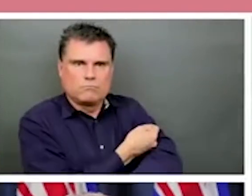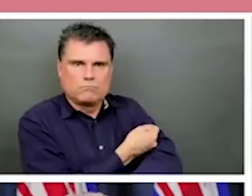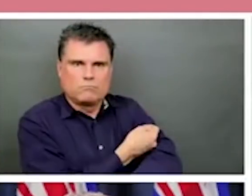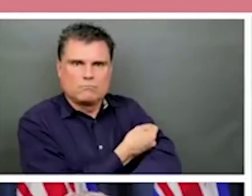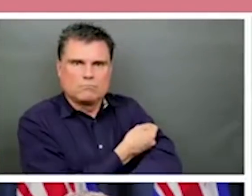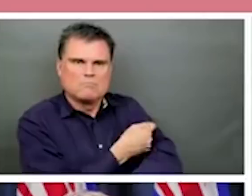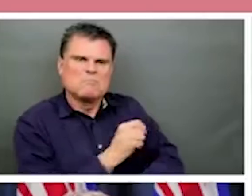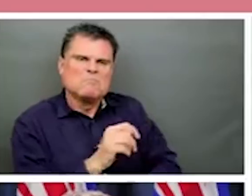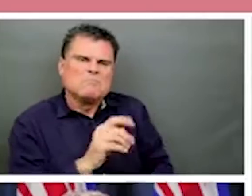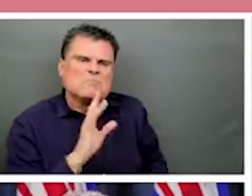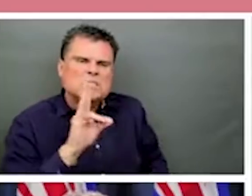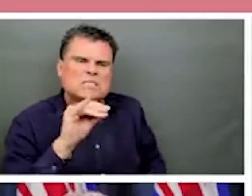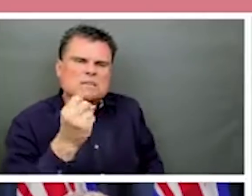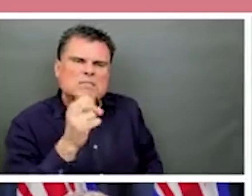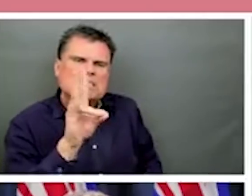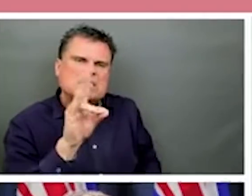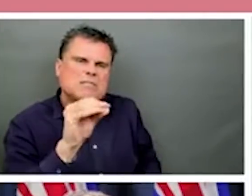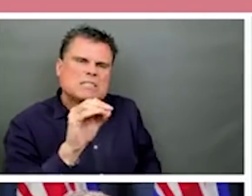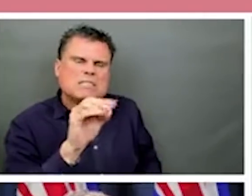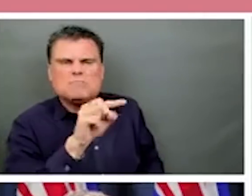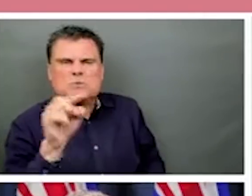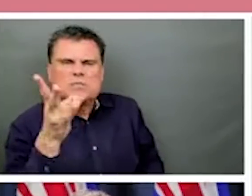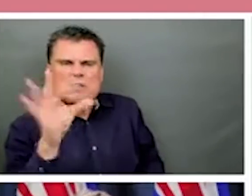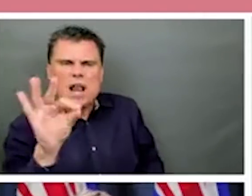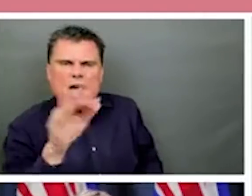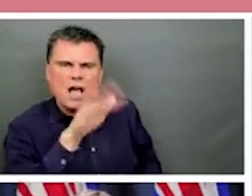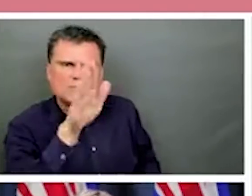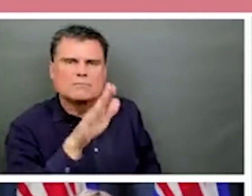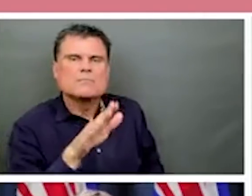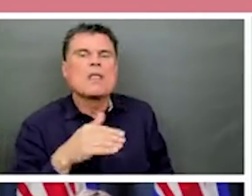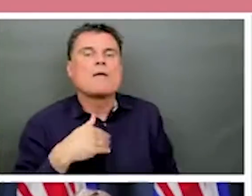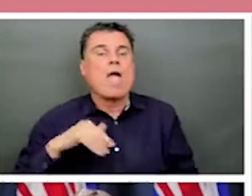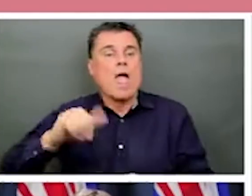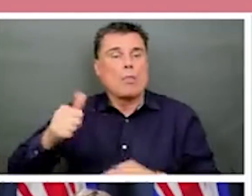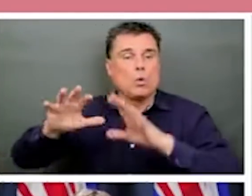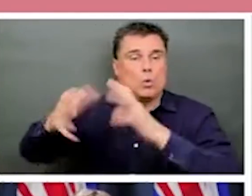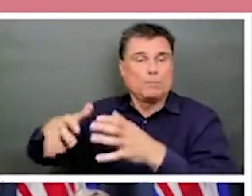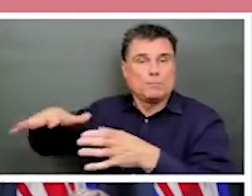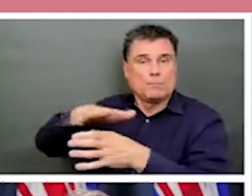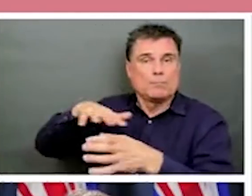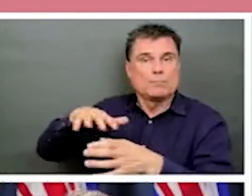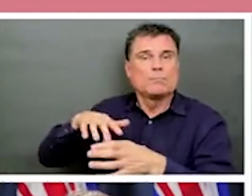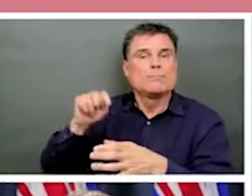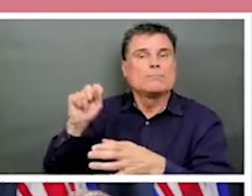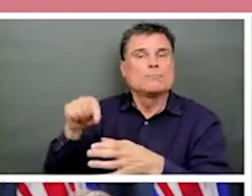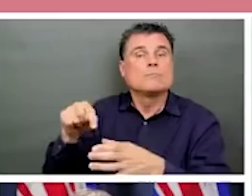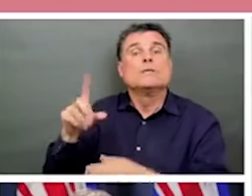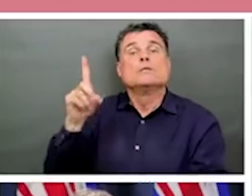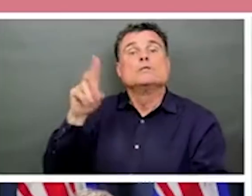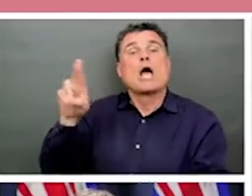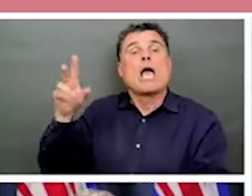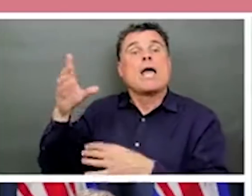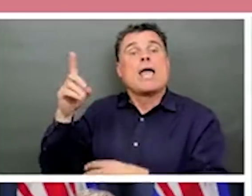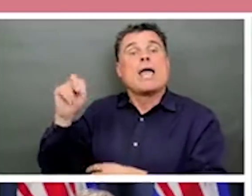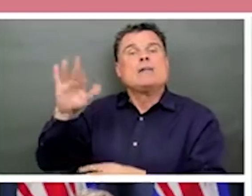Now, we have another group that Dr. Henry has referenced on a number of occasions, and that's our clinically extremely vulnerable group. This is